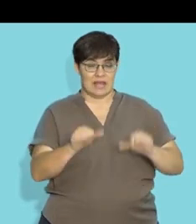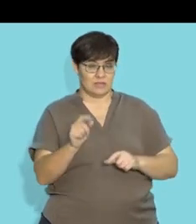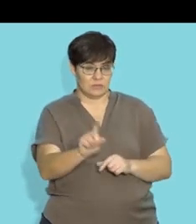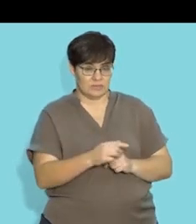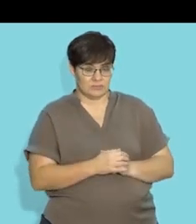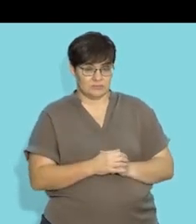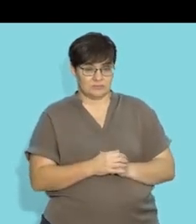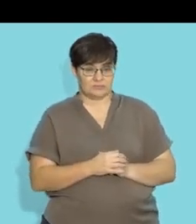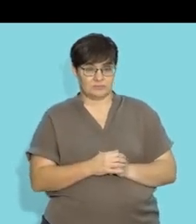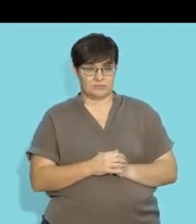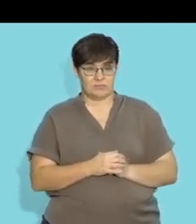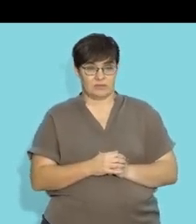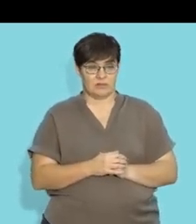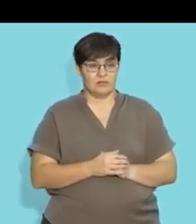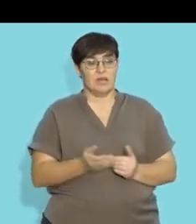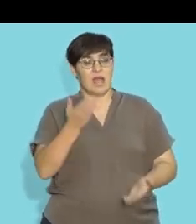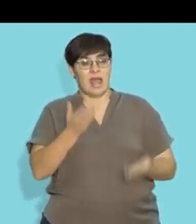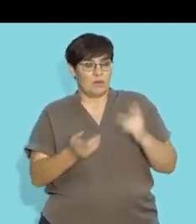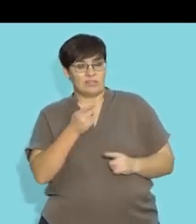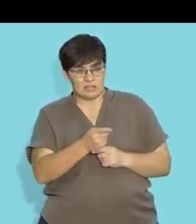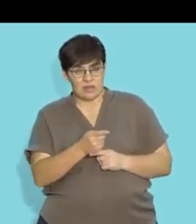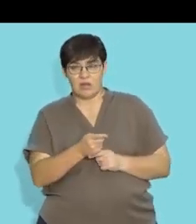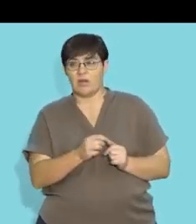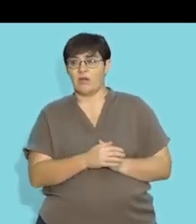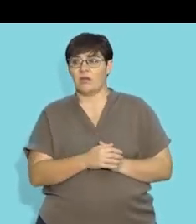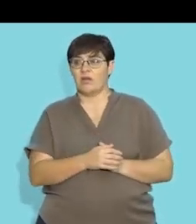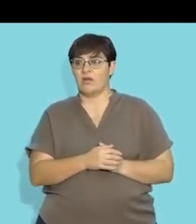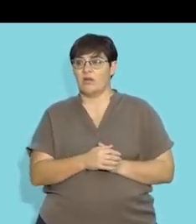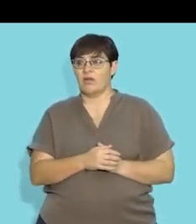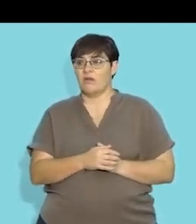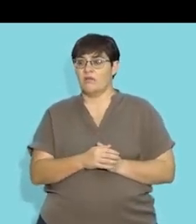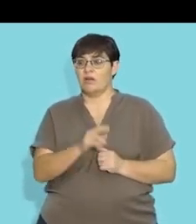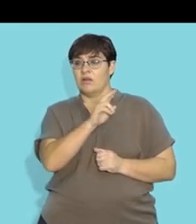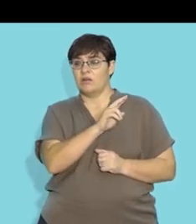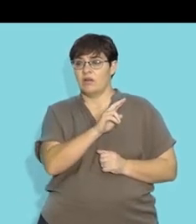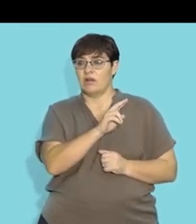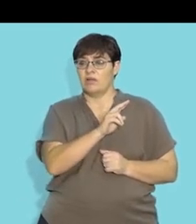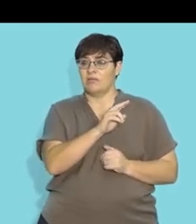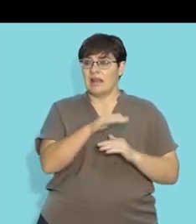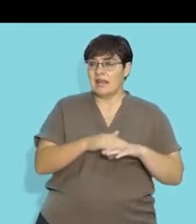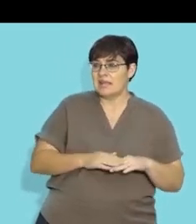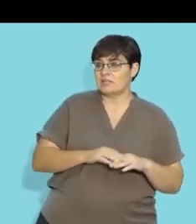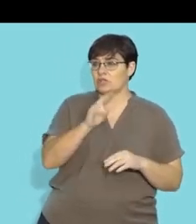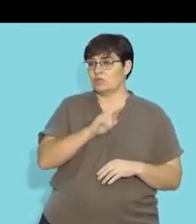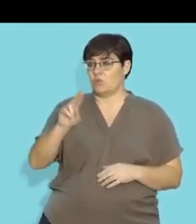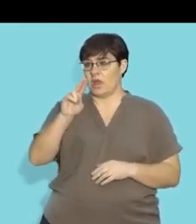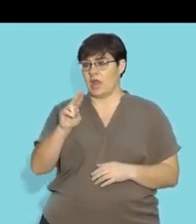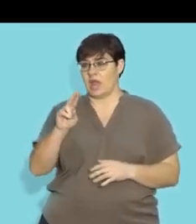the next one is, given that the equation of a least square line is this, which is the same we